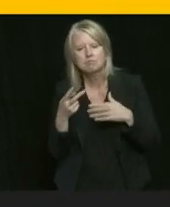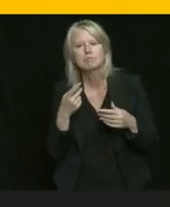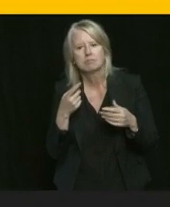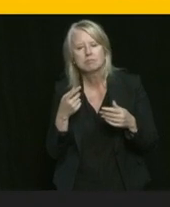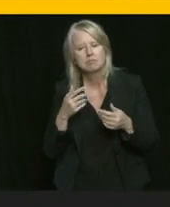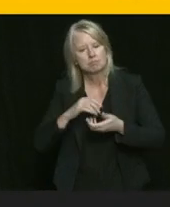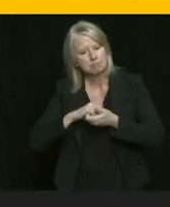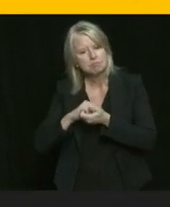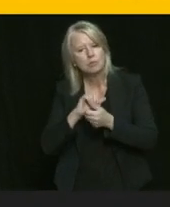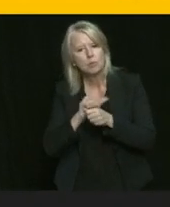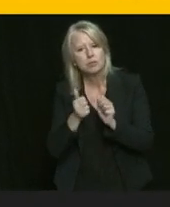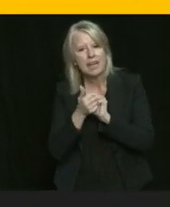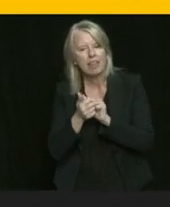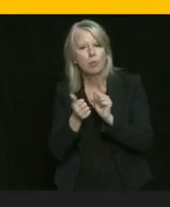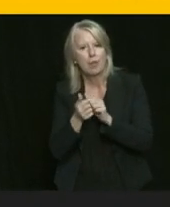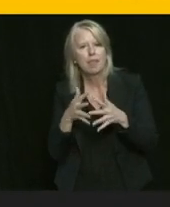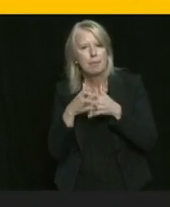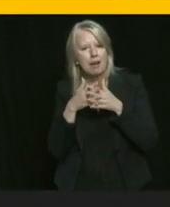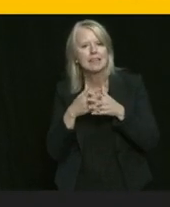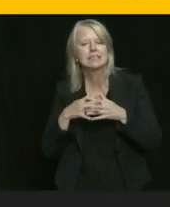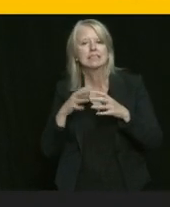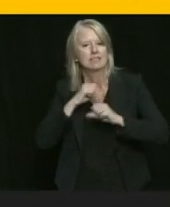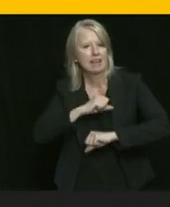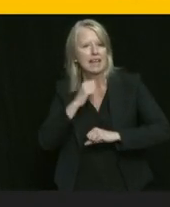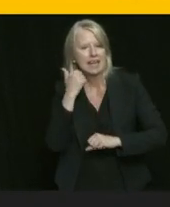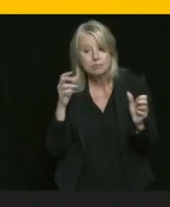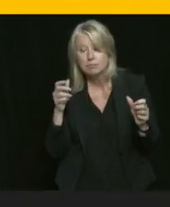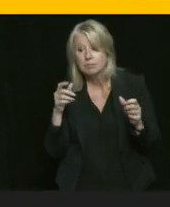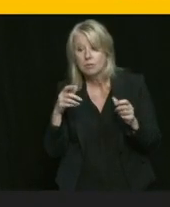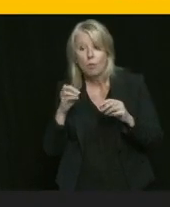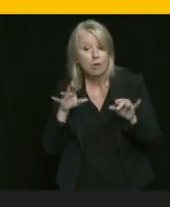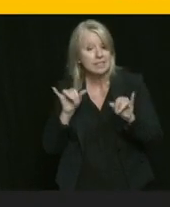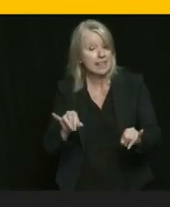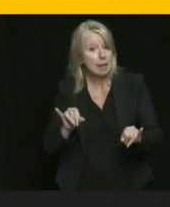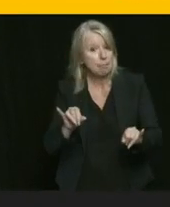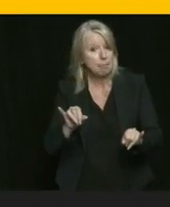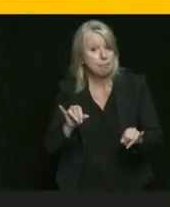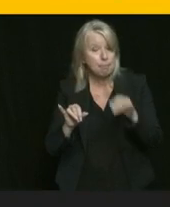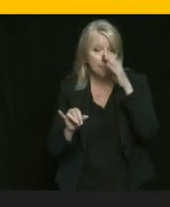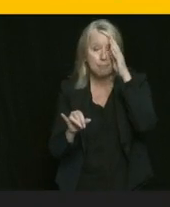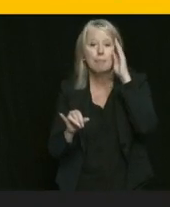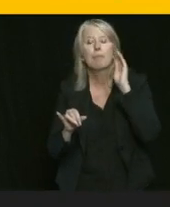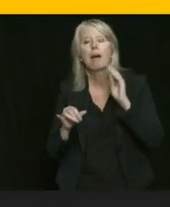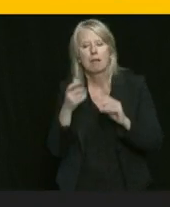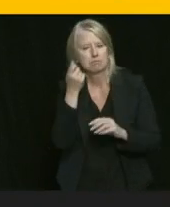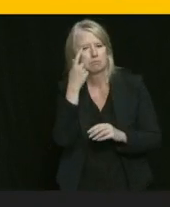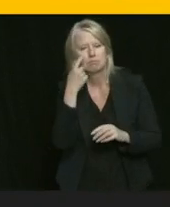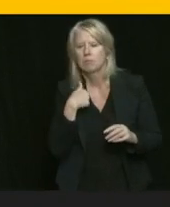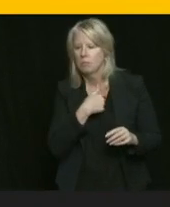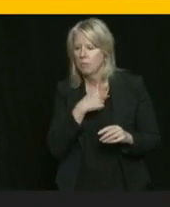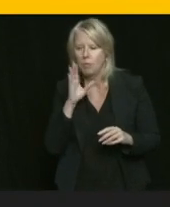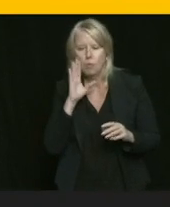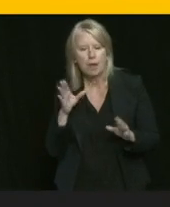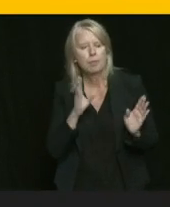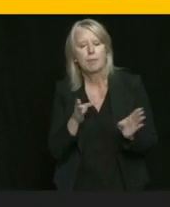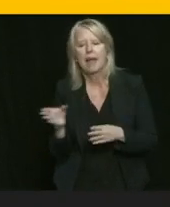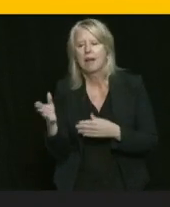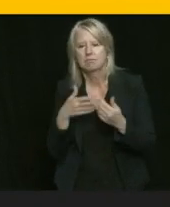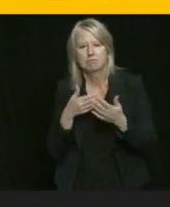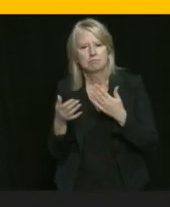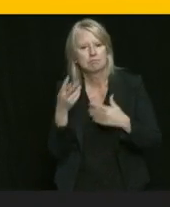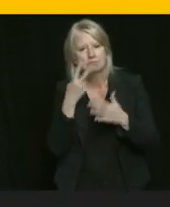work together with the Americans to defend Canadian values. And either way, we will be prepared, no matter what the